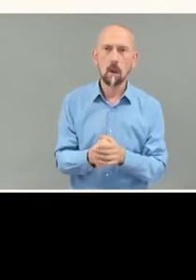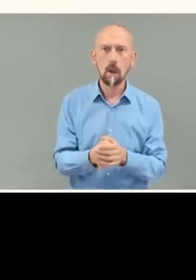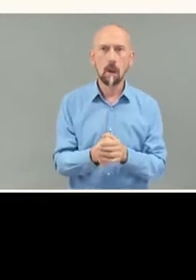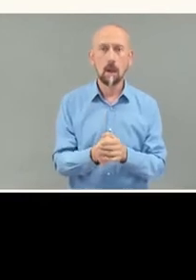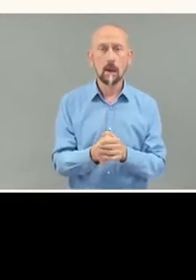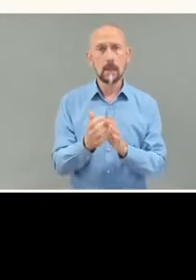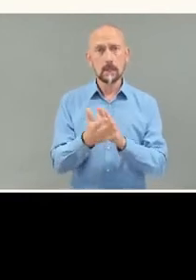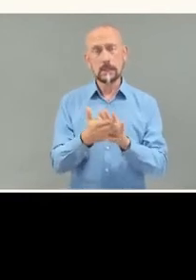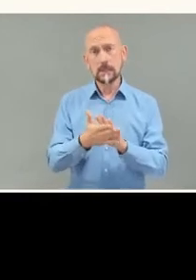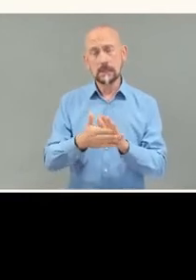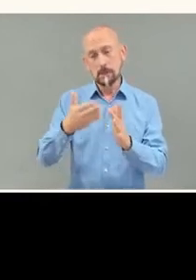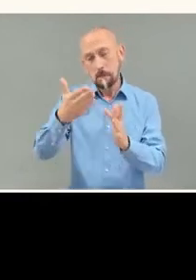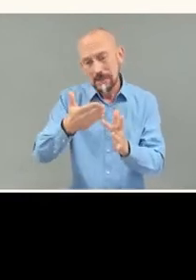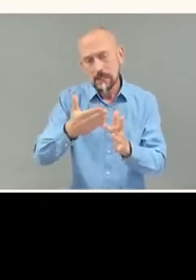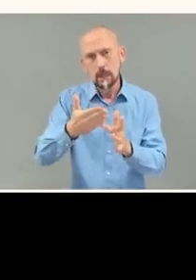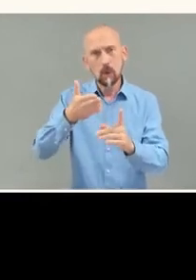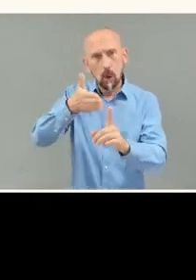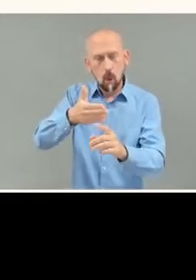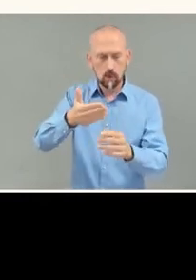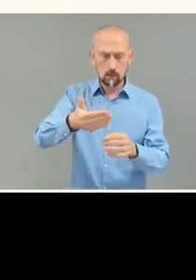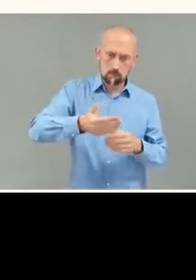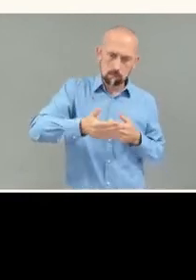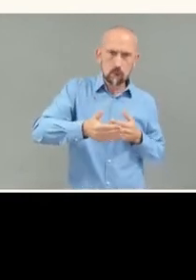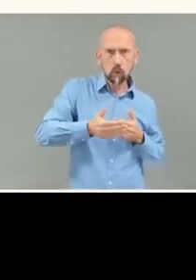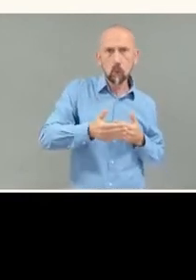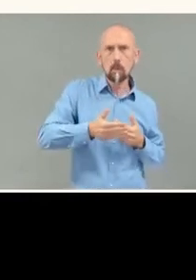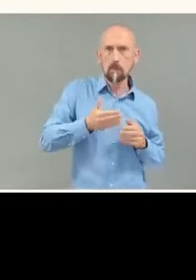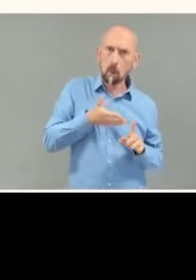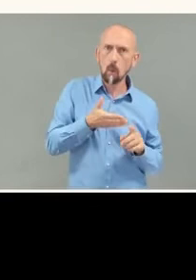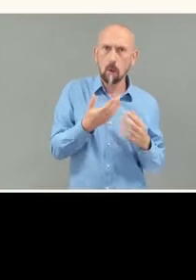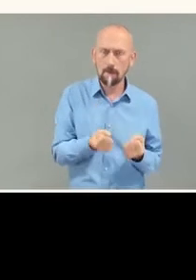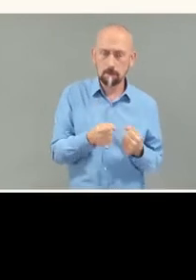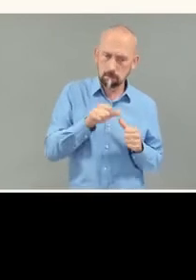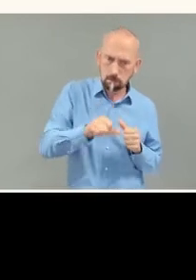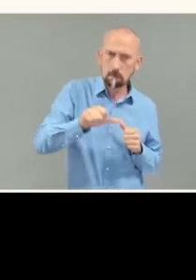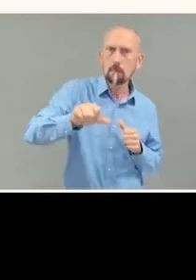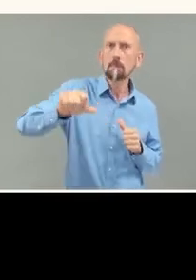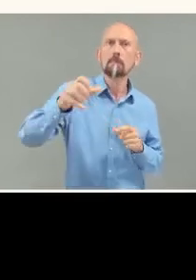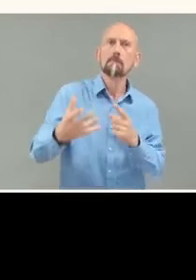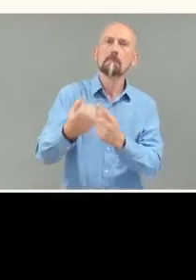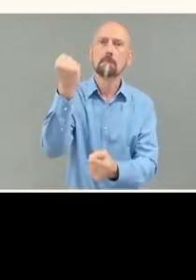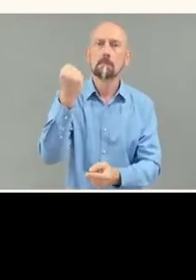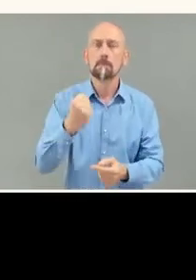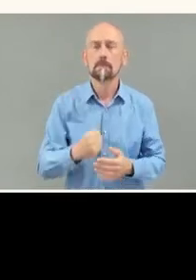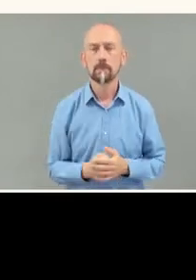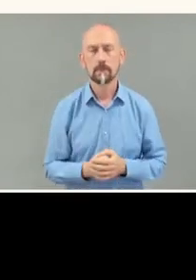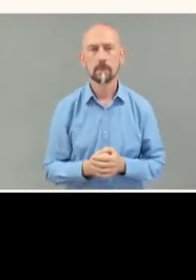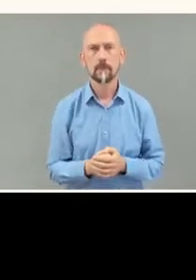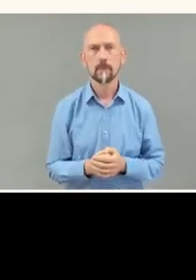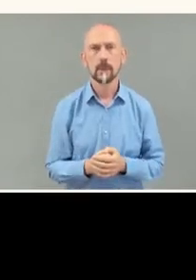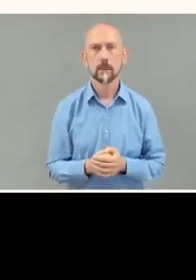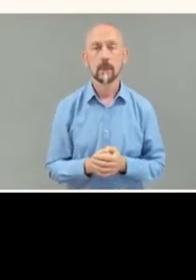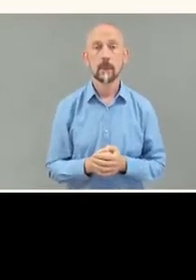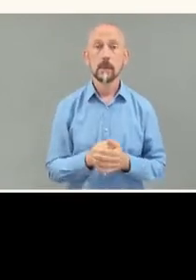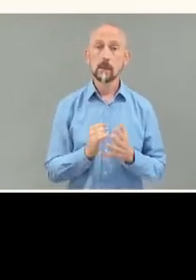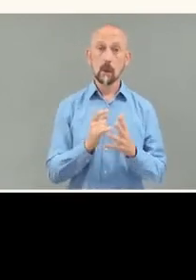short-term goals put into place and coincide with that. Needless to say, that to be able to achieve this